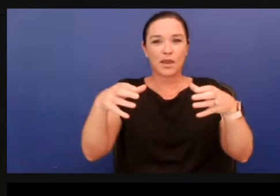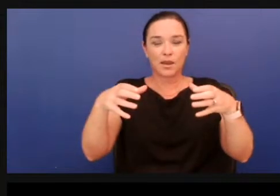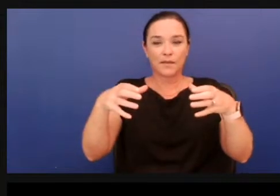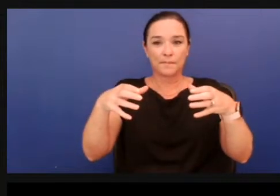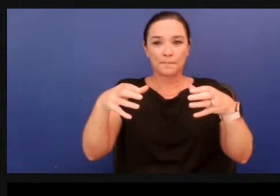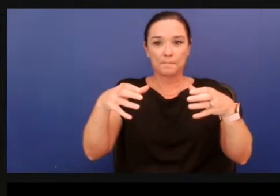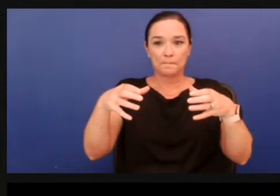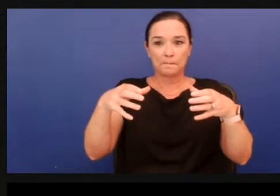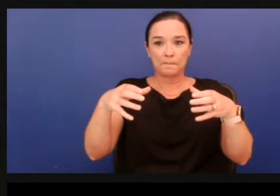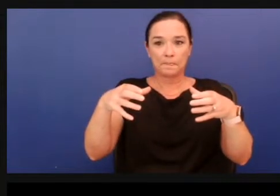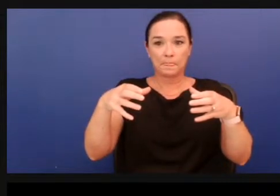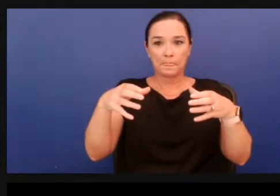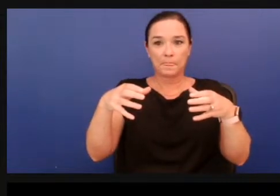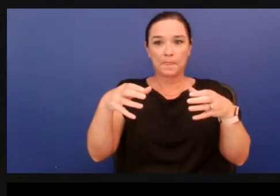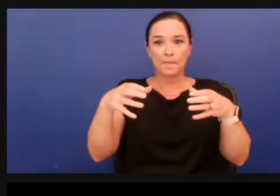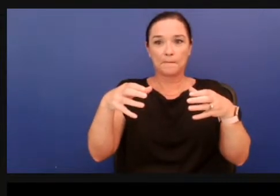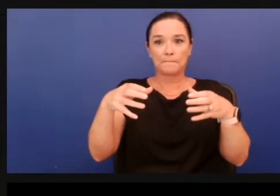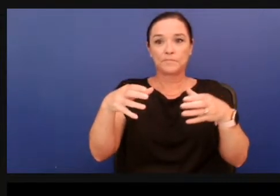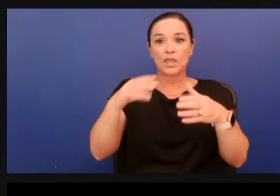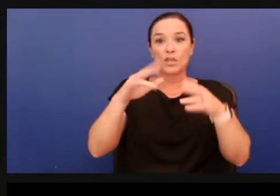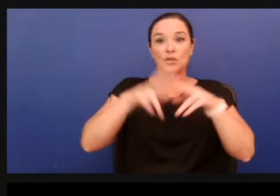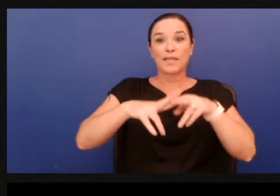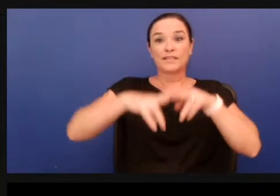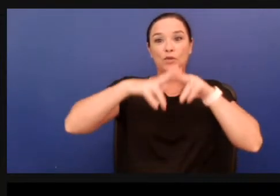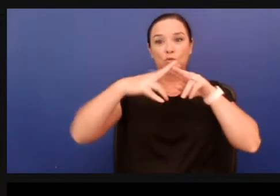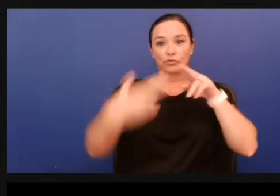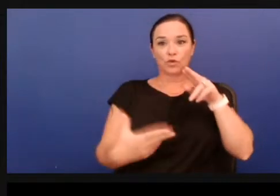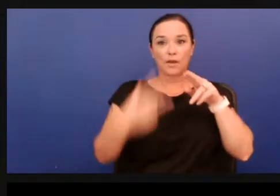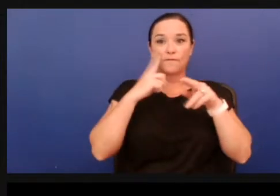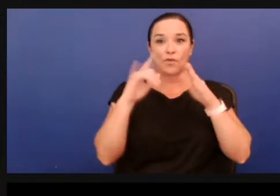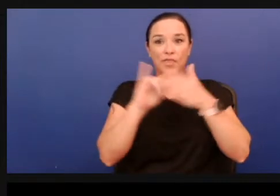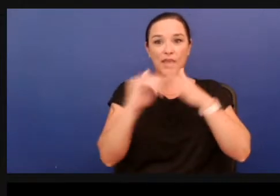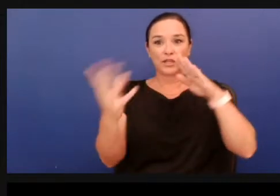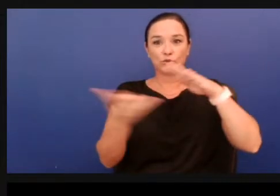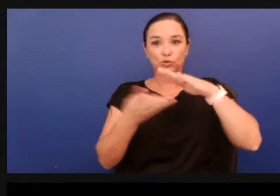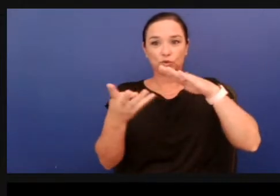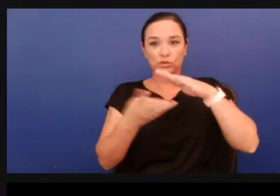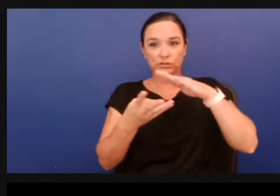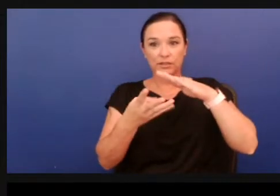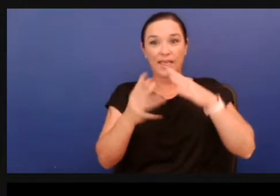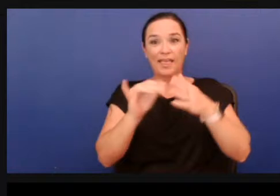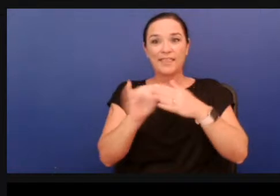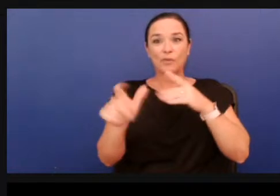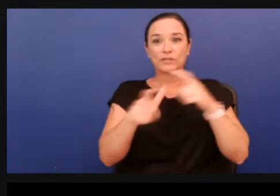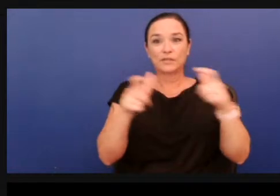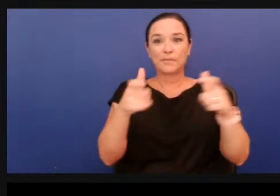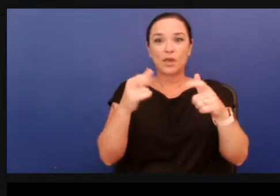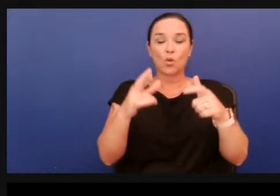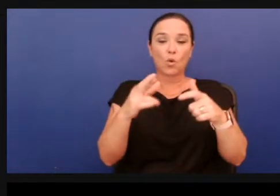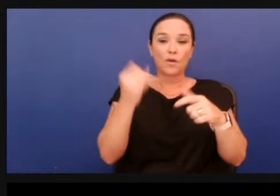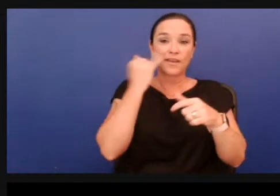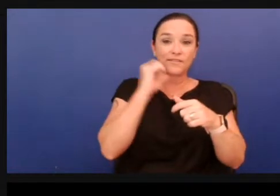relief of pressure, the downward drop here for this intrusion, was just as big, if not bigger, than the last